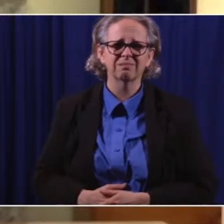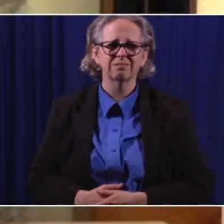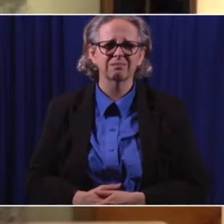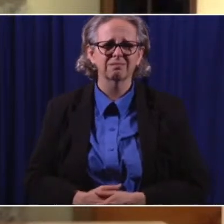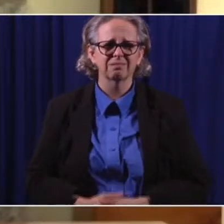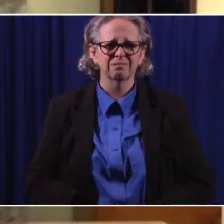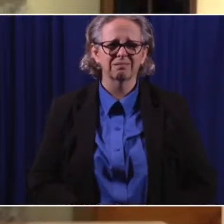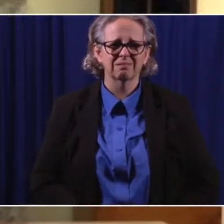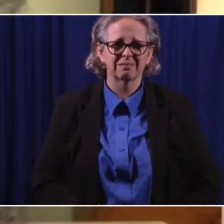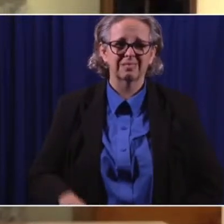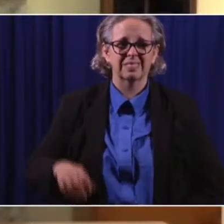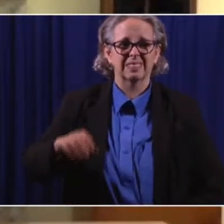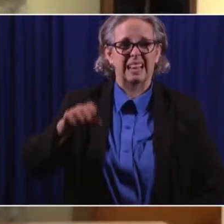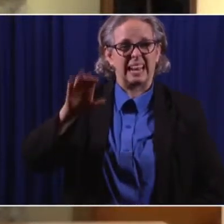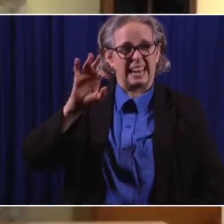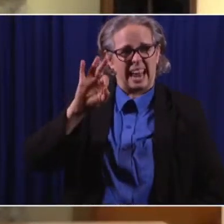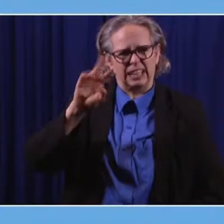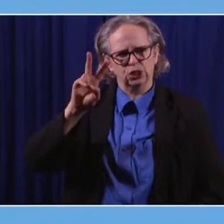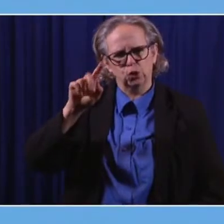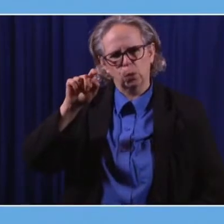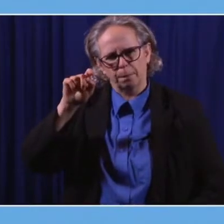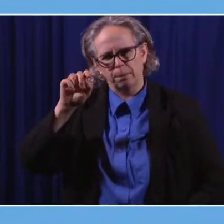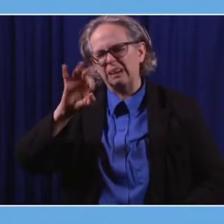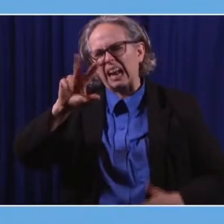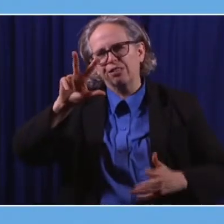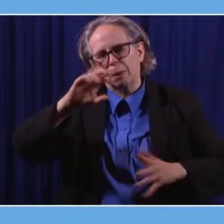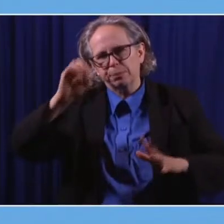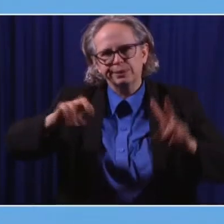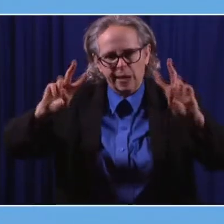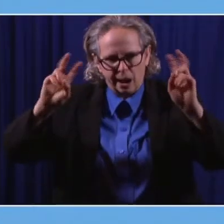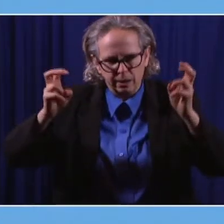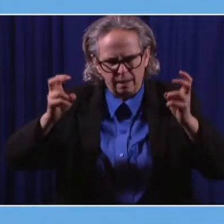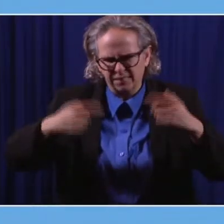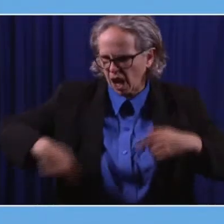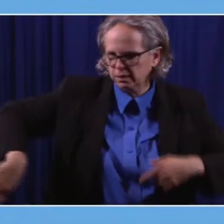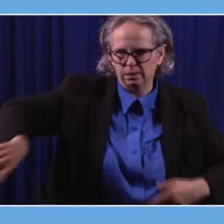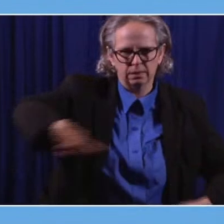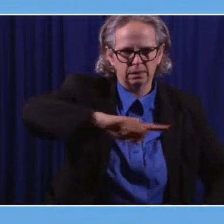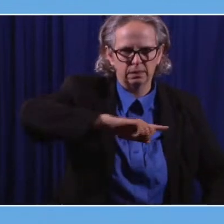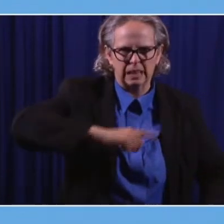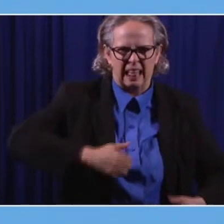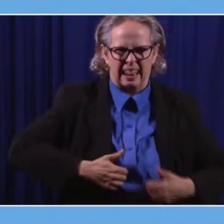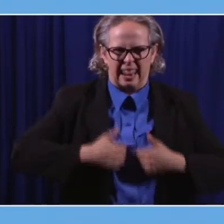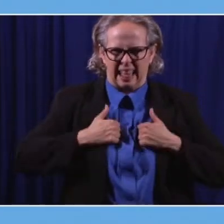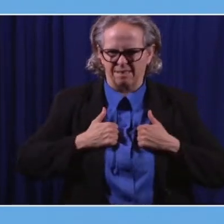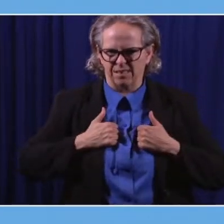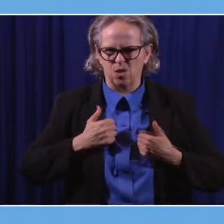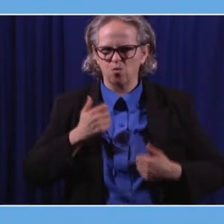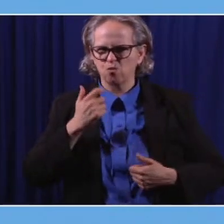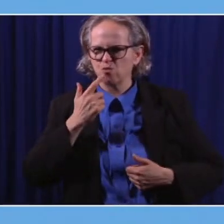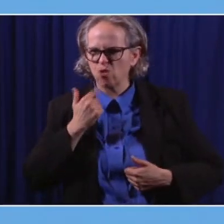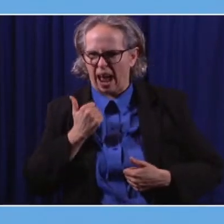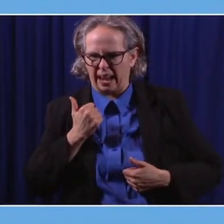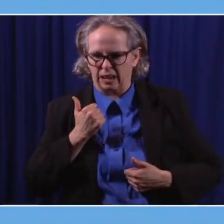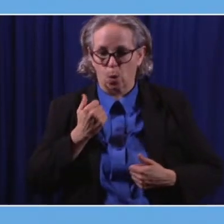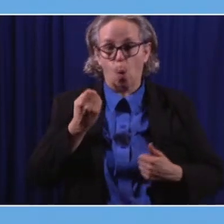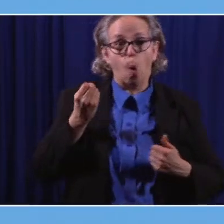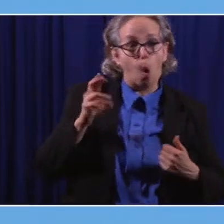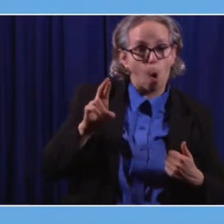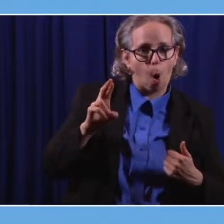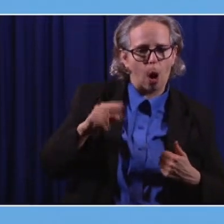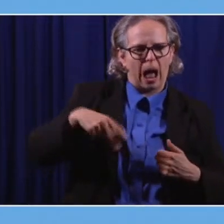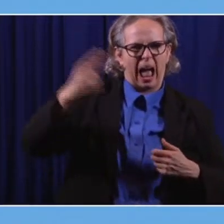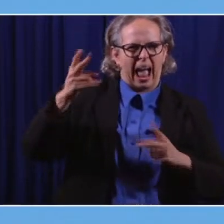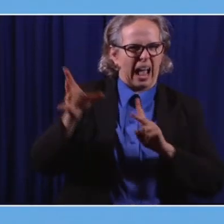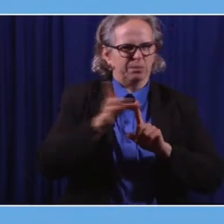92.8, almost 93% of Ohioans are living in a county that is red or a high incidence county. I mentioned before